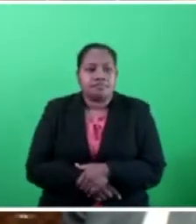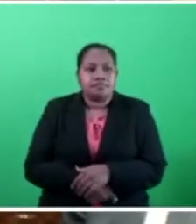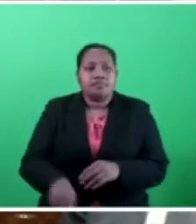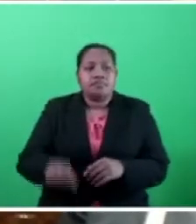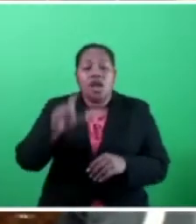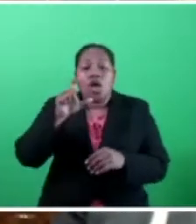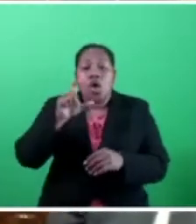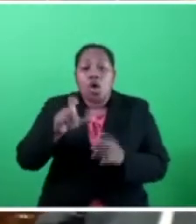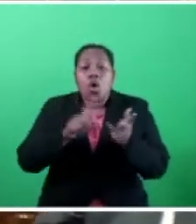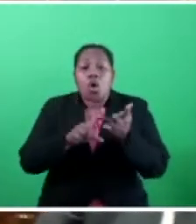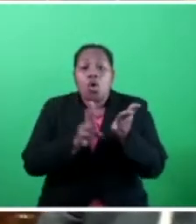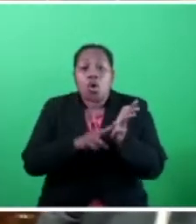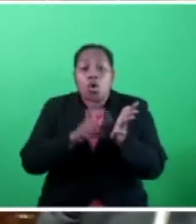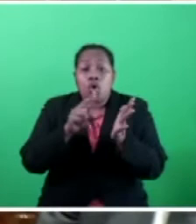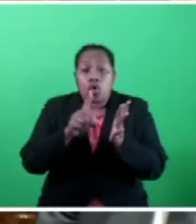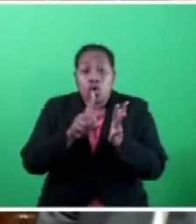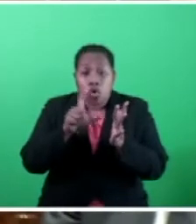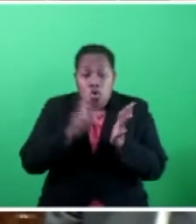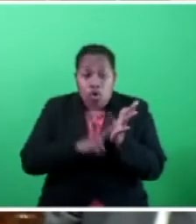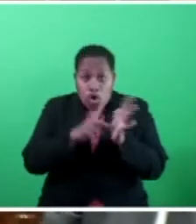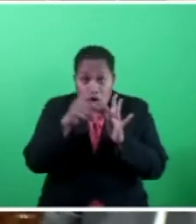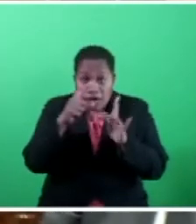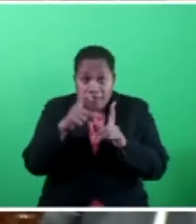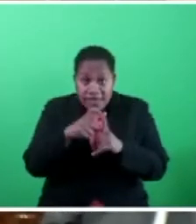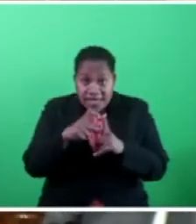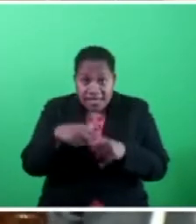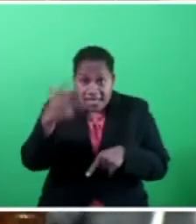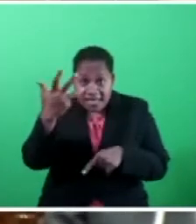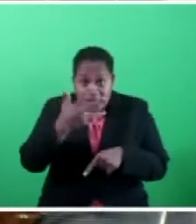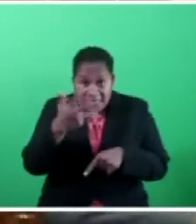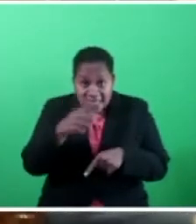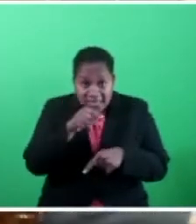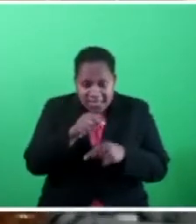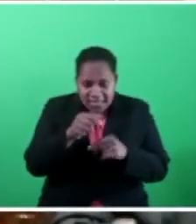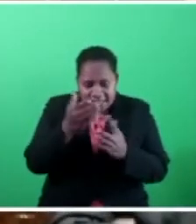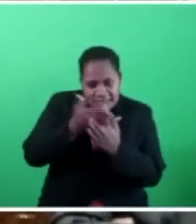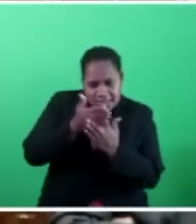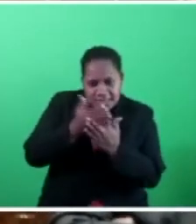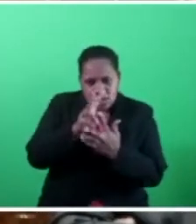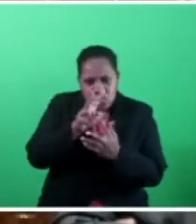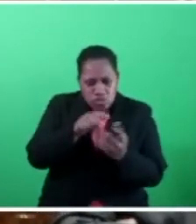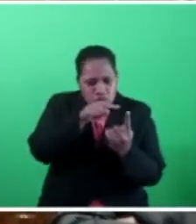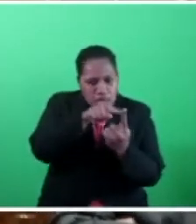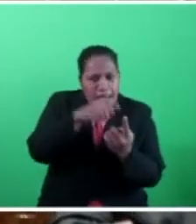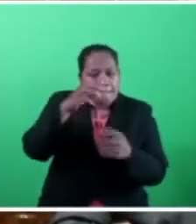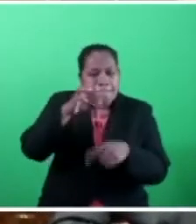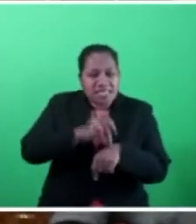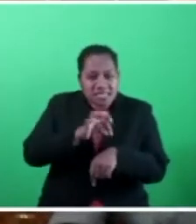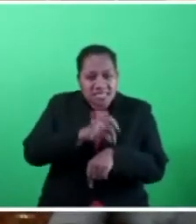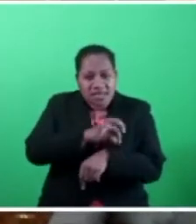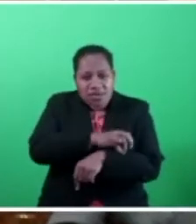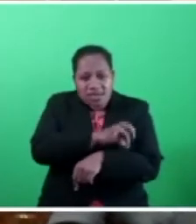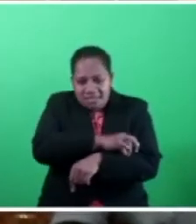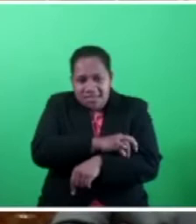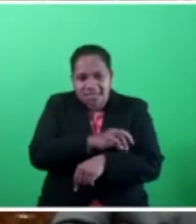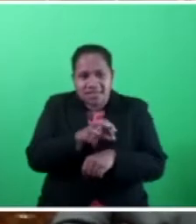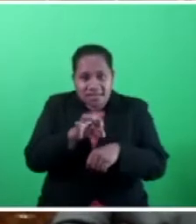COVID-19 is in between the two. Okay, so it's not very contagious like measles. That means that